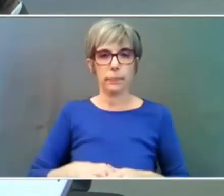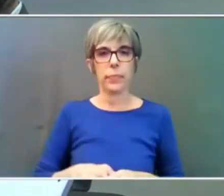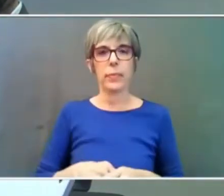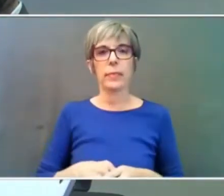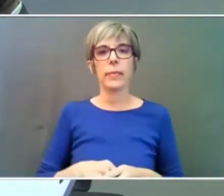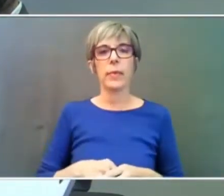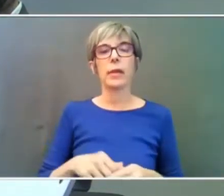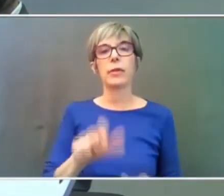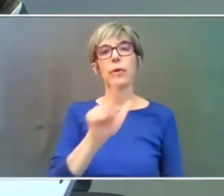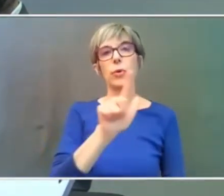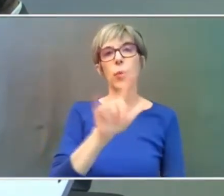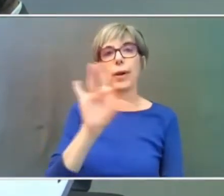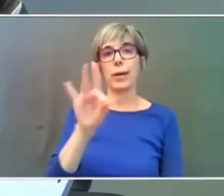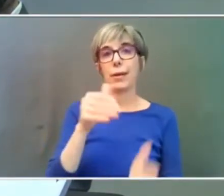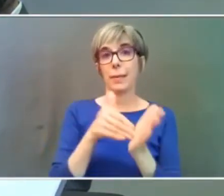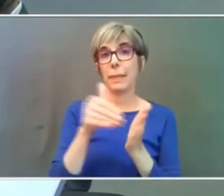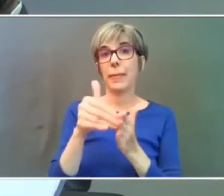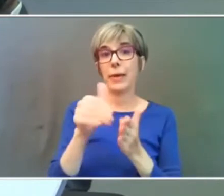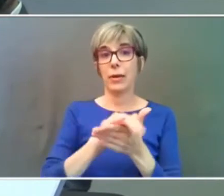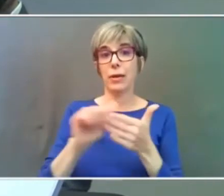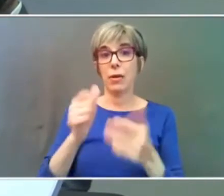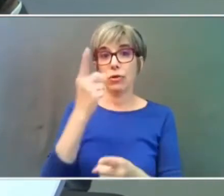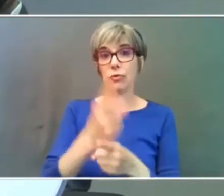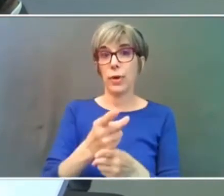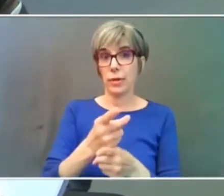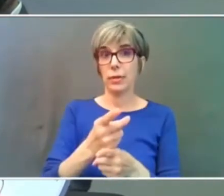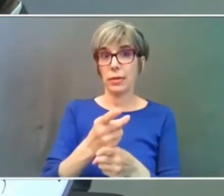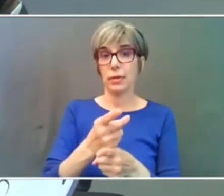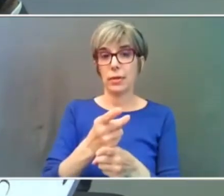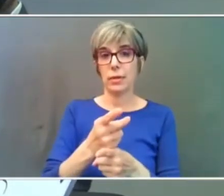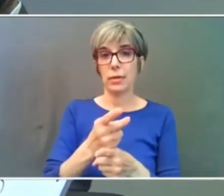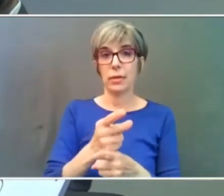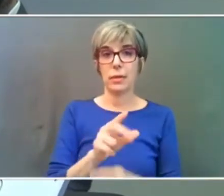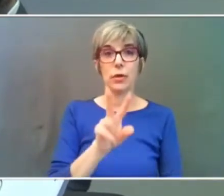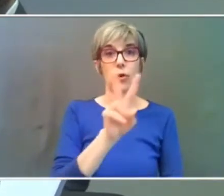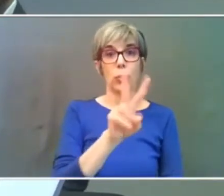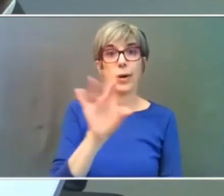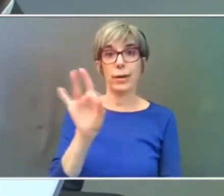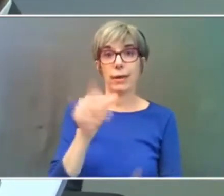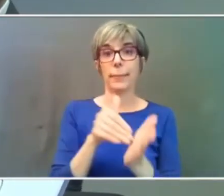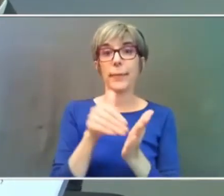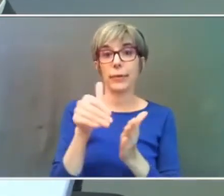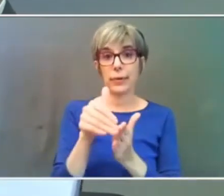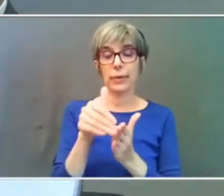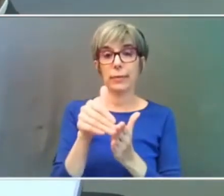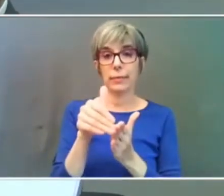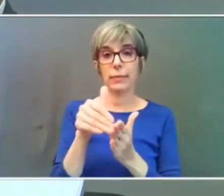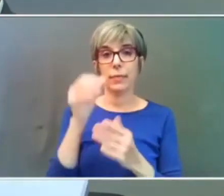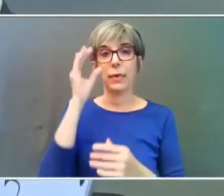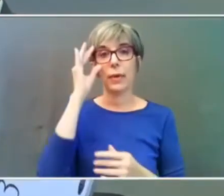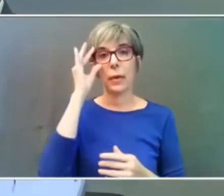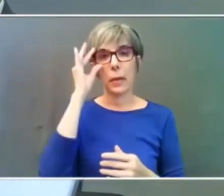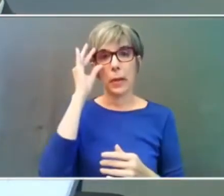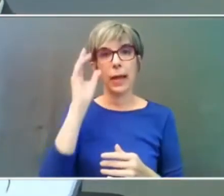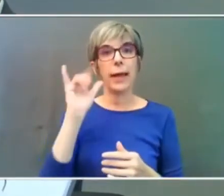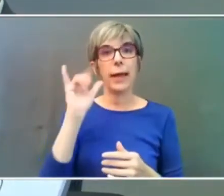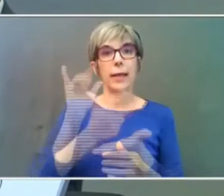million, right? $28 million. Okay, this is for a parking